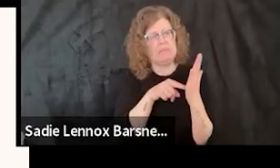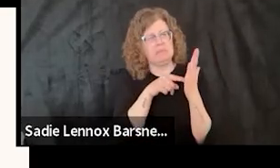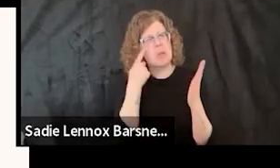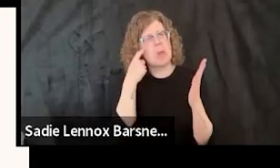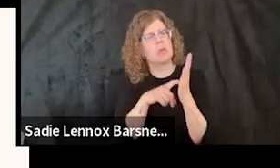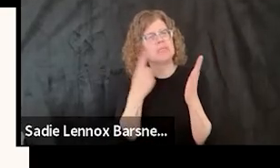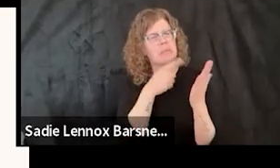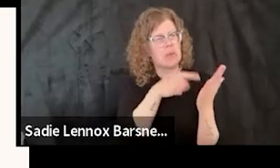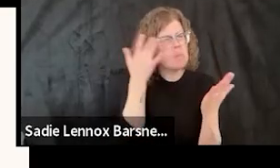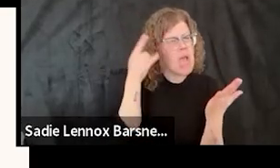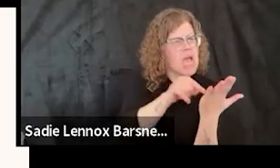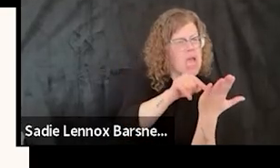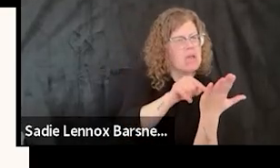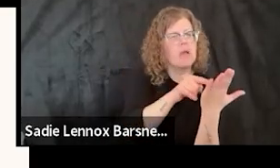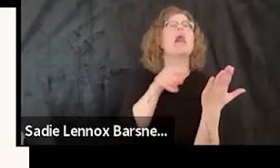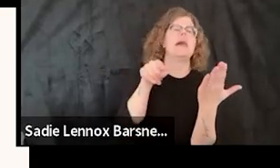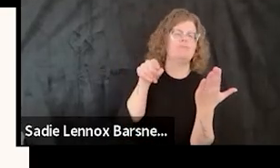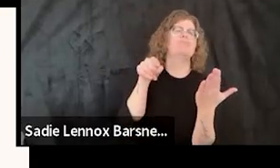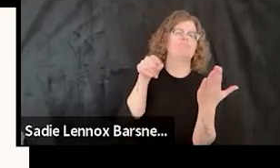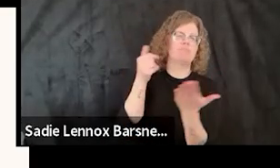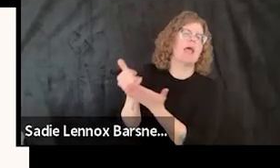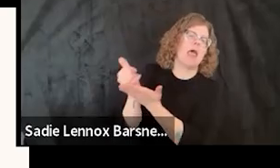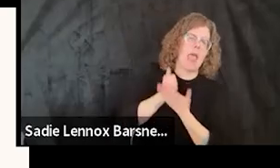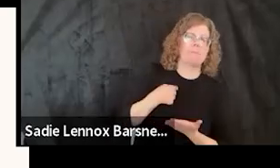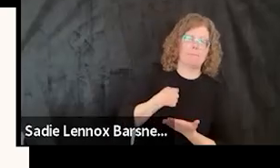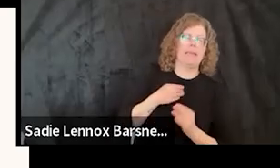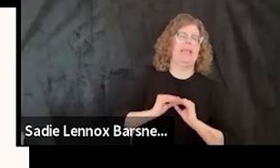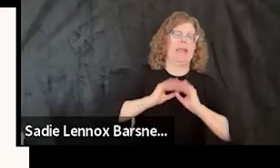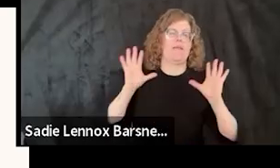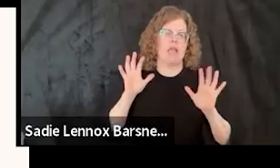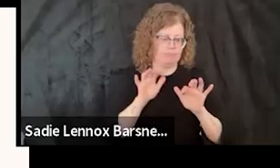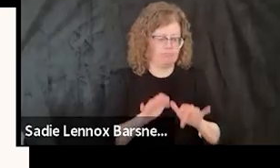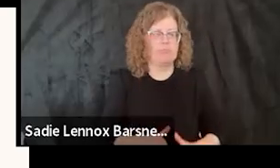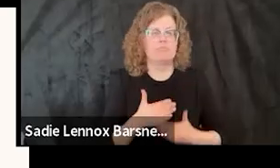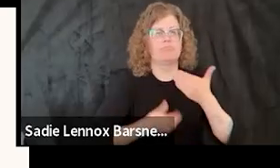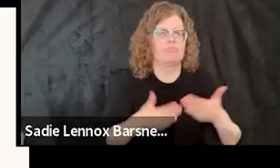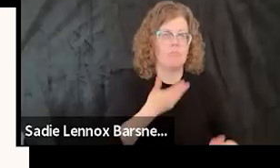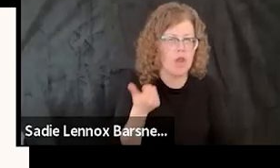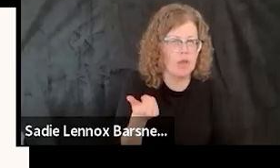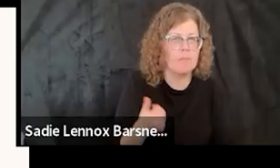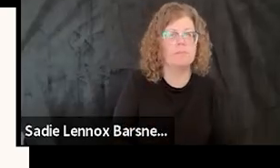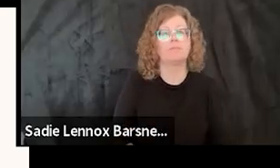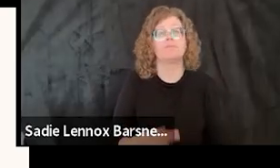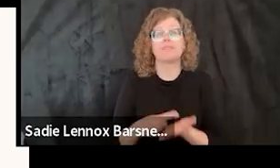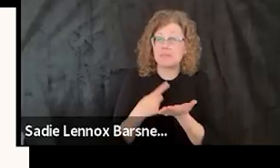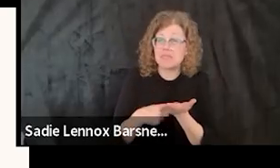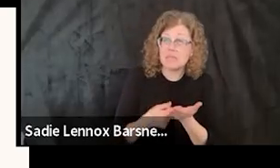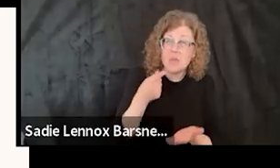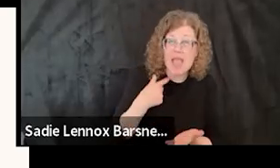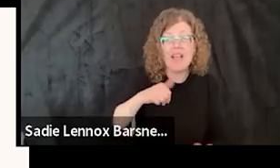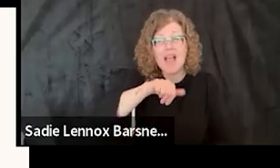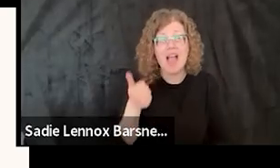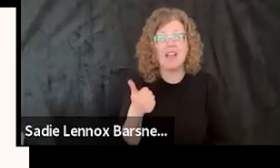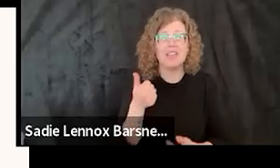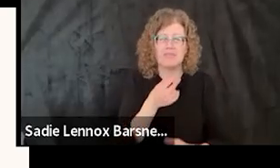telling. It can also be useful to have someone very well versed in a particular discipline or who has